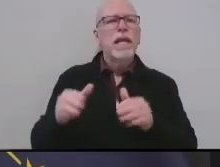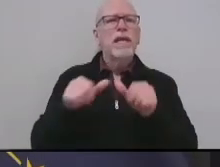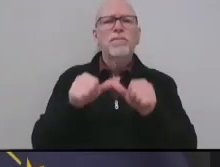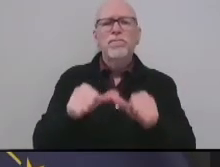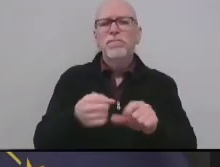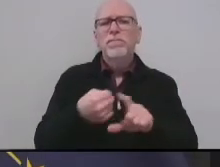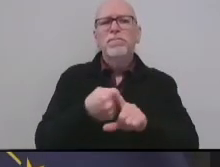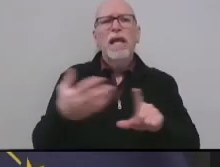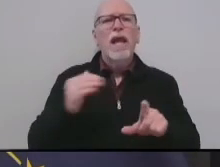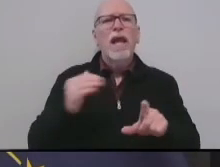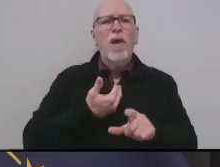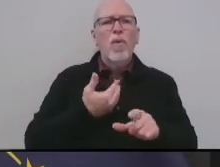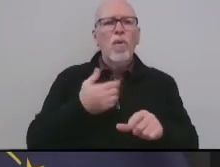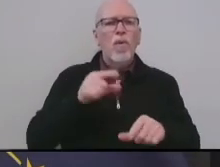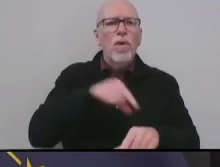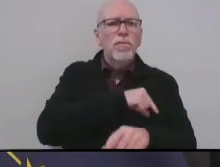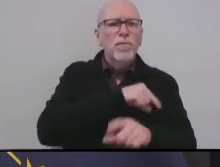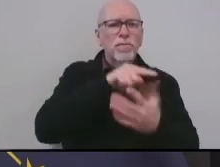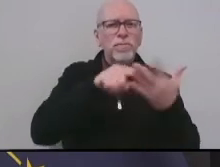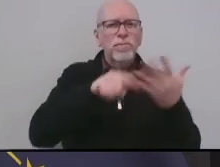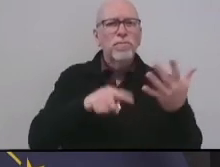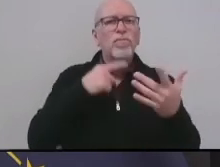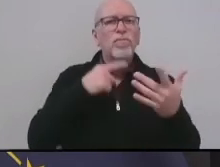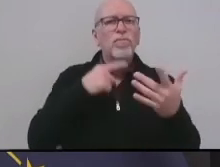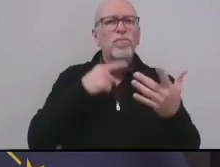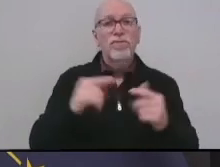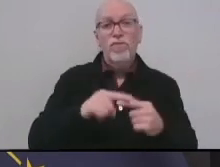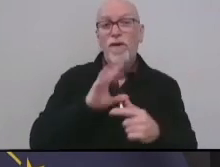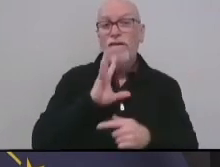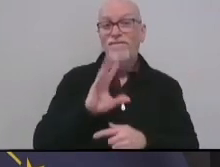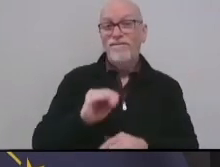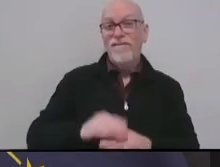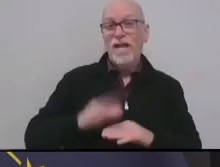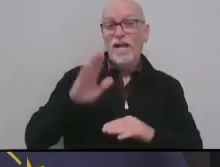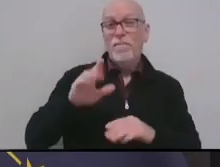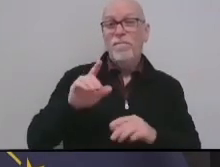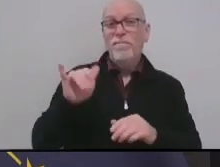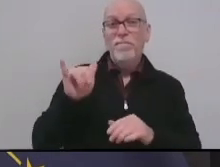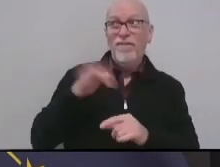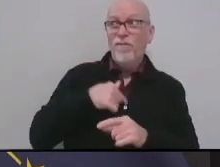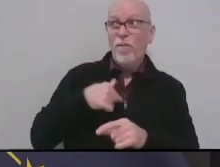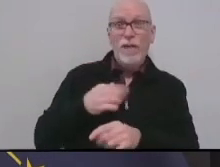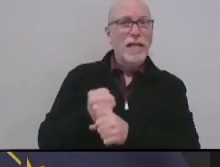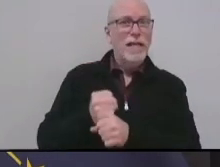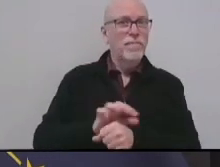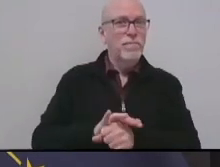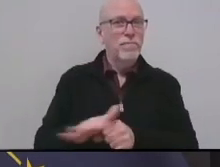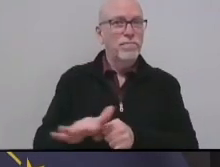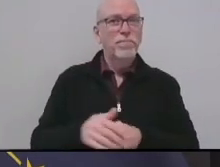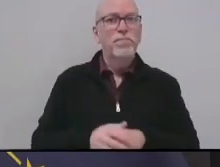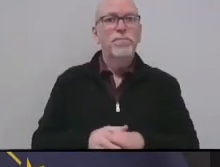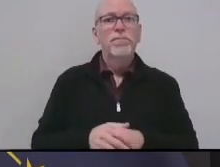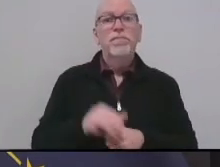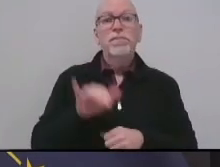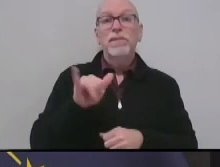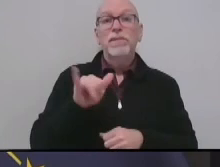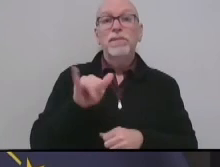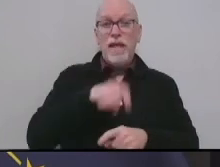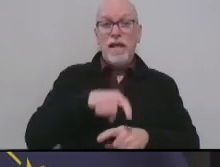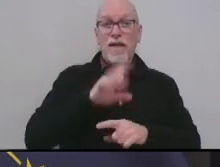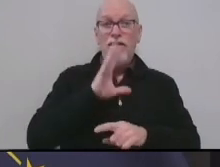Eligibility in increments down to age 50 as supplies allow us to do so. This age group makes up just over